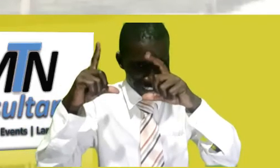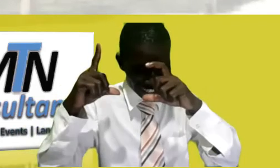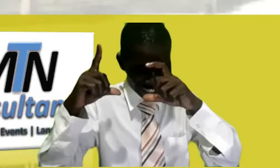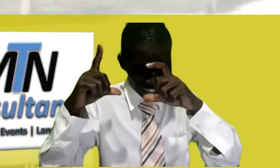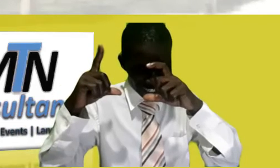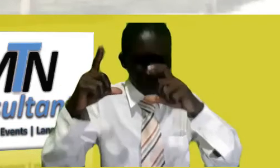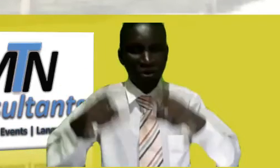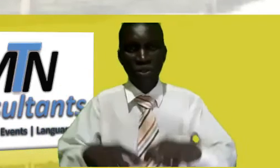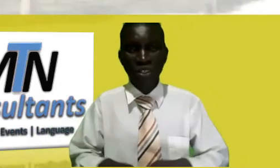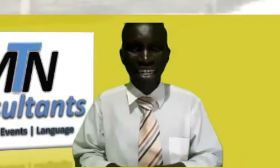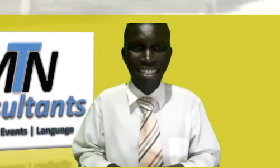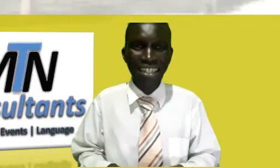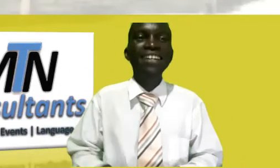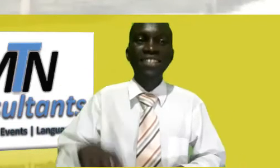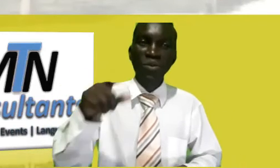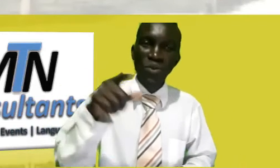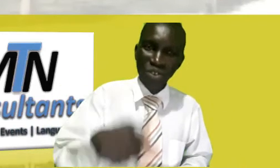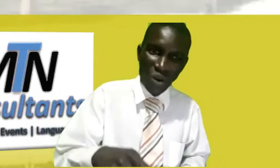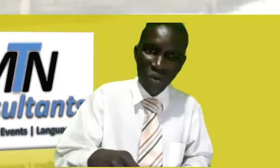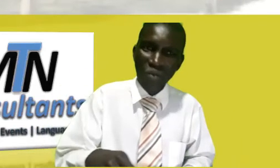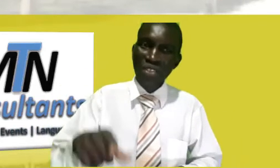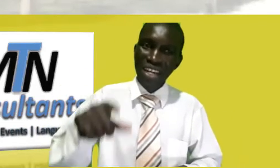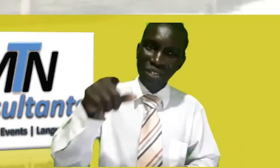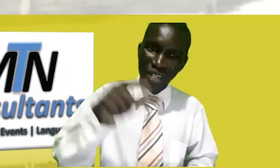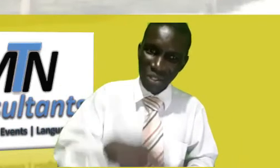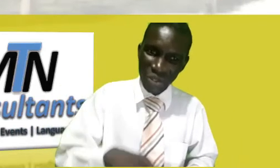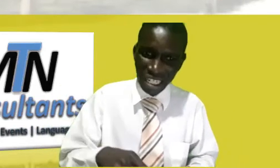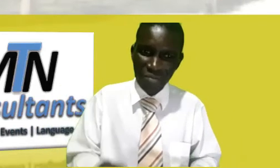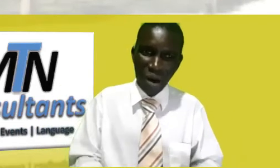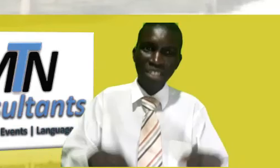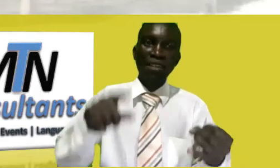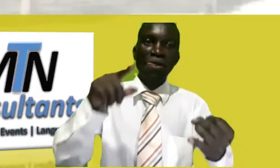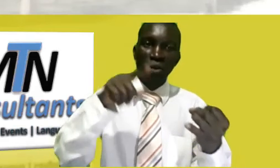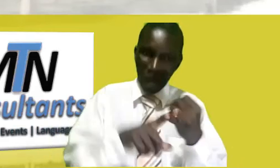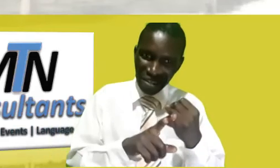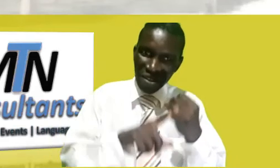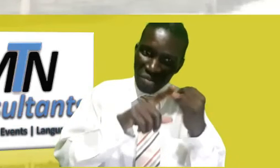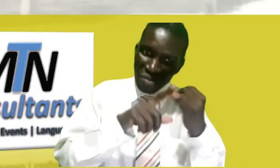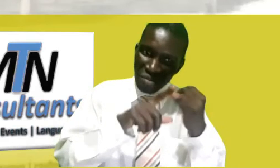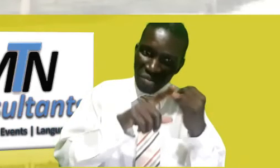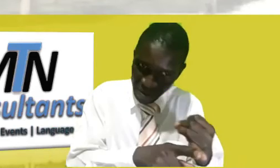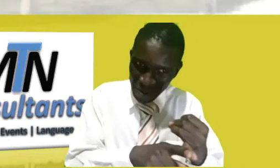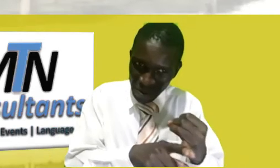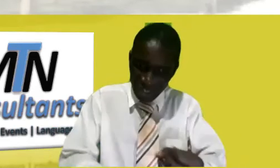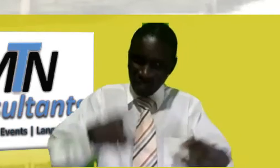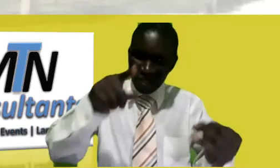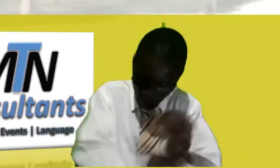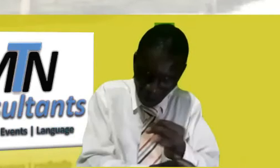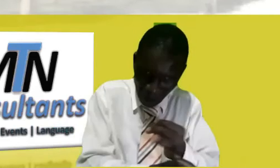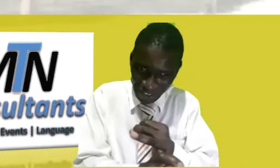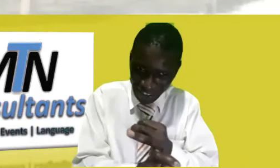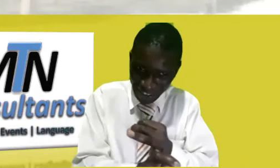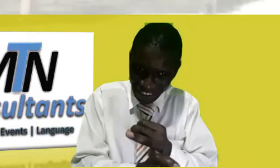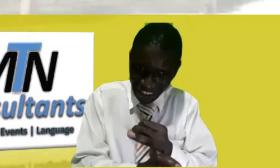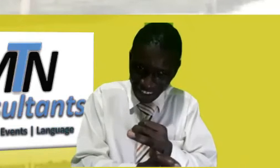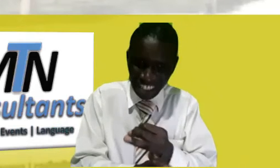catcher. If you do that, they will know that we are talking about one Mbiko